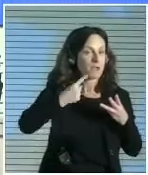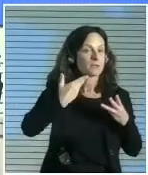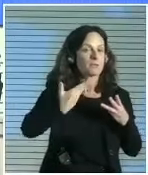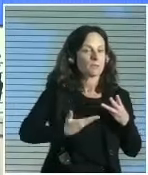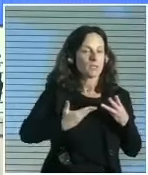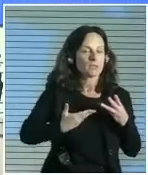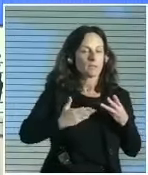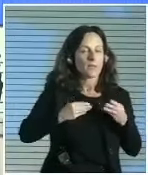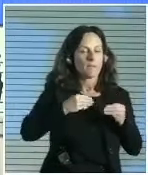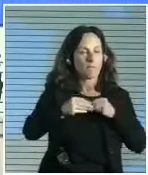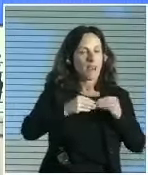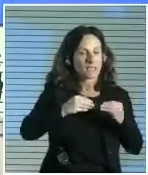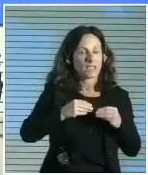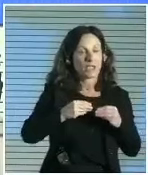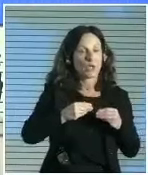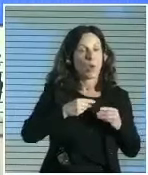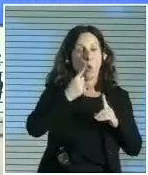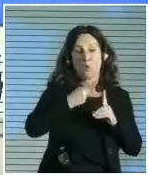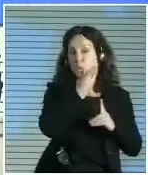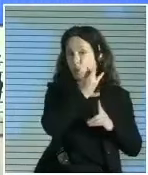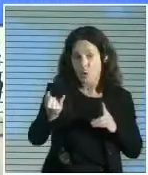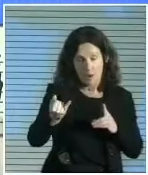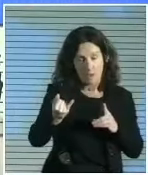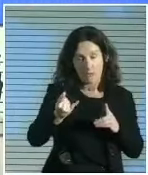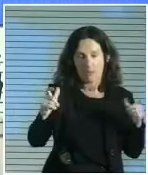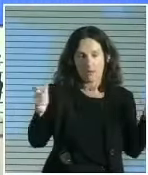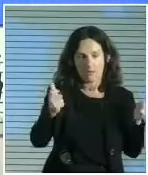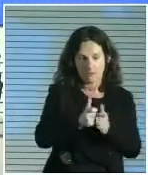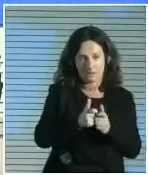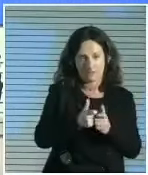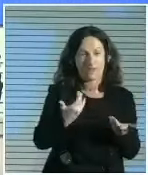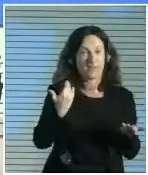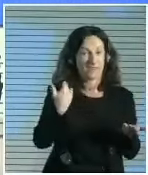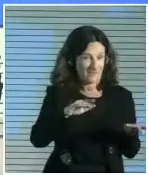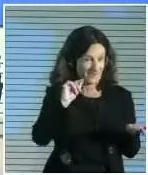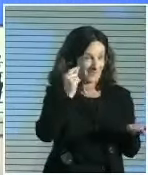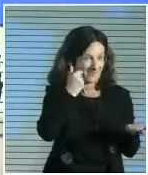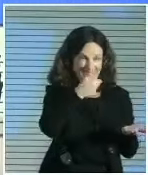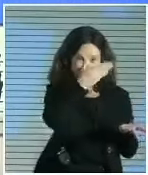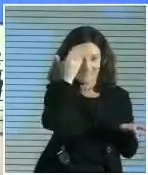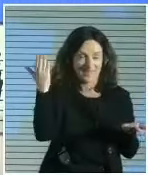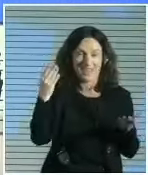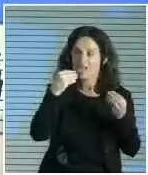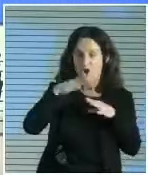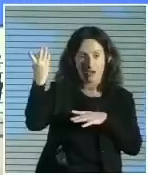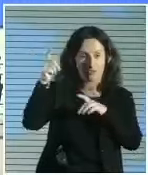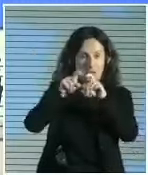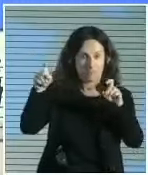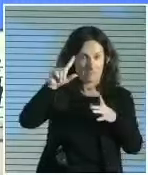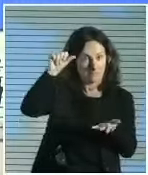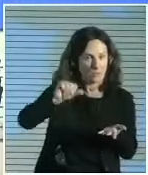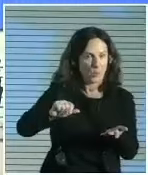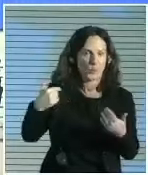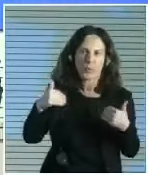from Booking. What do they mean in general? They mean that for you, whether you are a student, whether you are